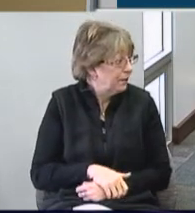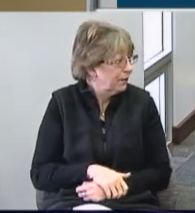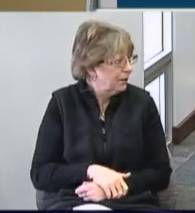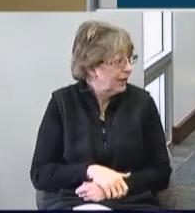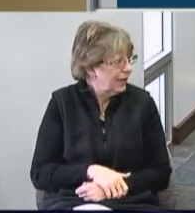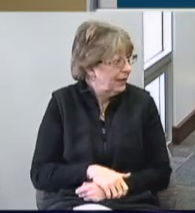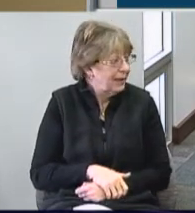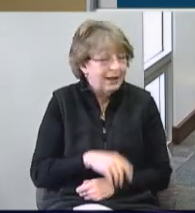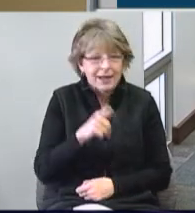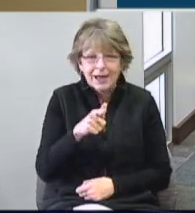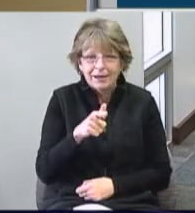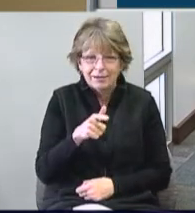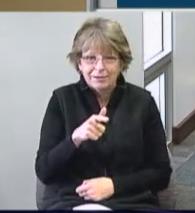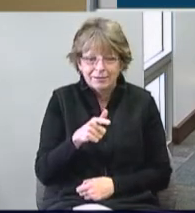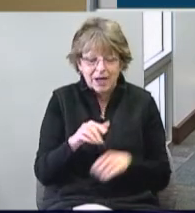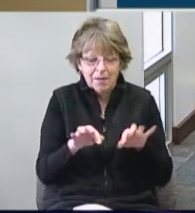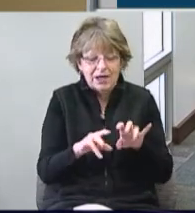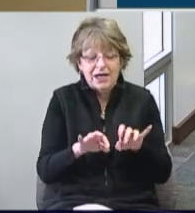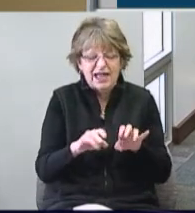fill in the blanks here real quick.